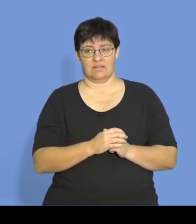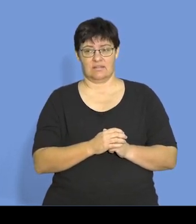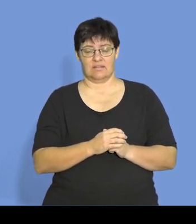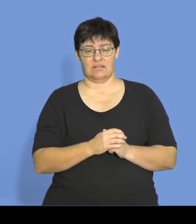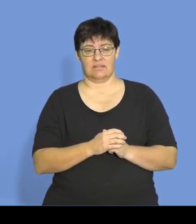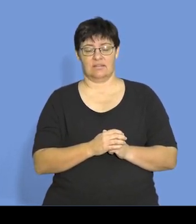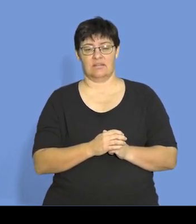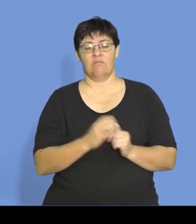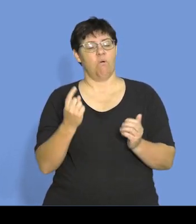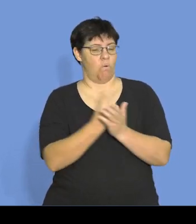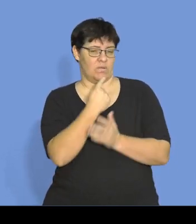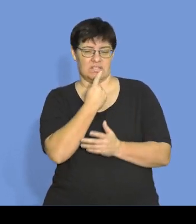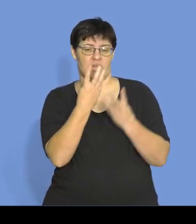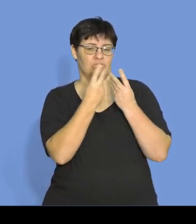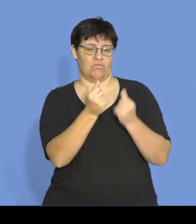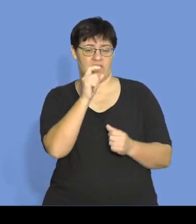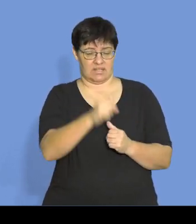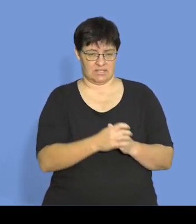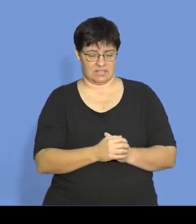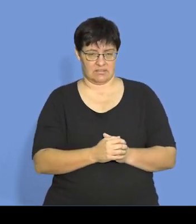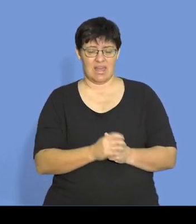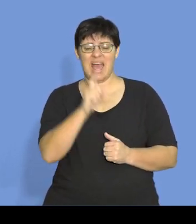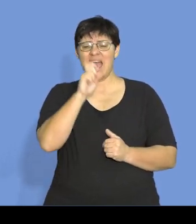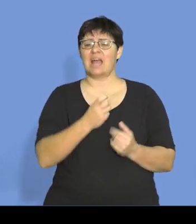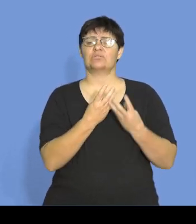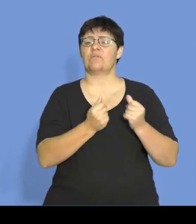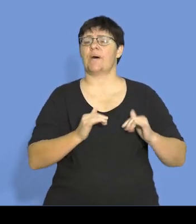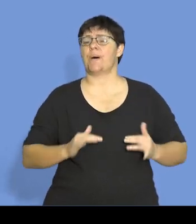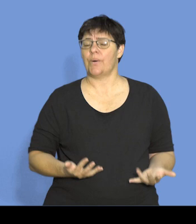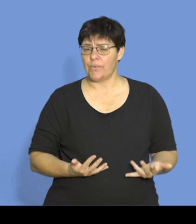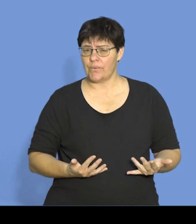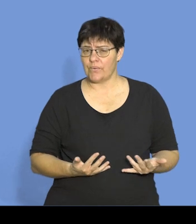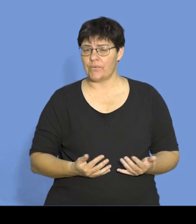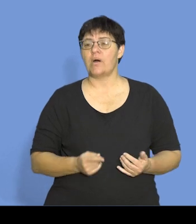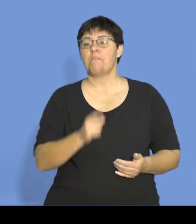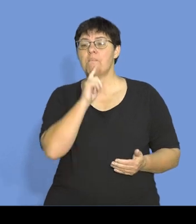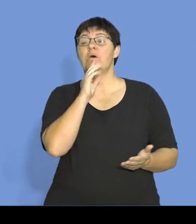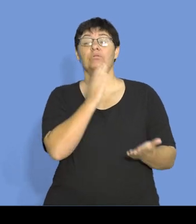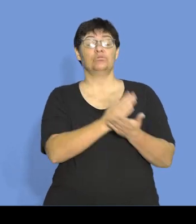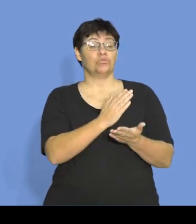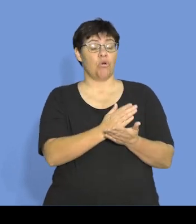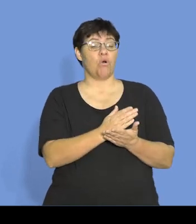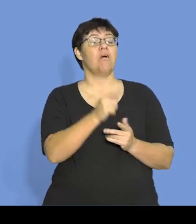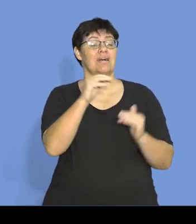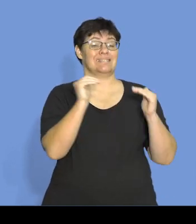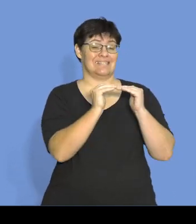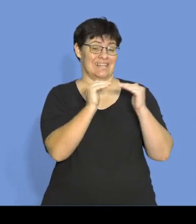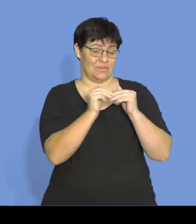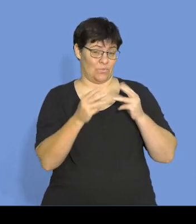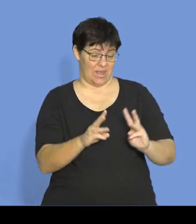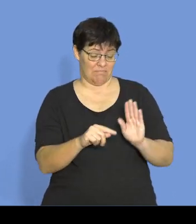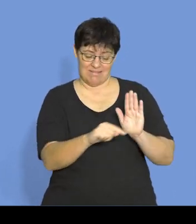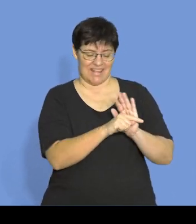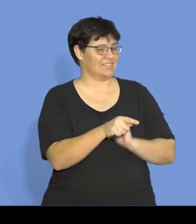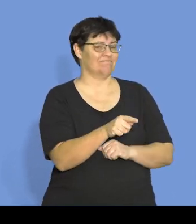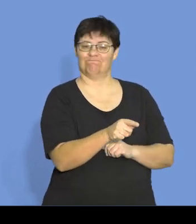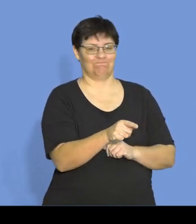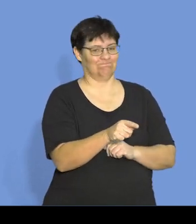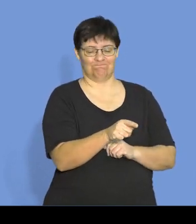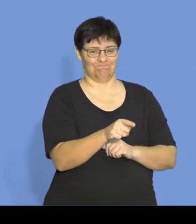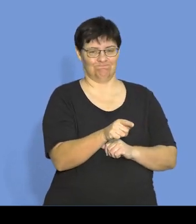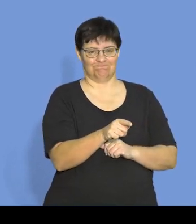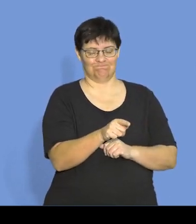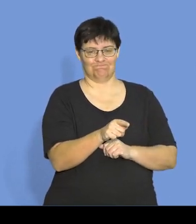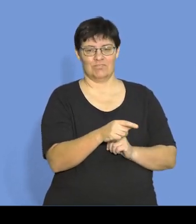solve for x, right? How you solve for x, I said you must always make sure that this is in standard form, meaning